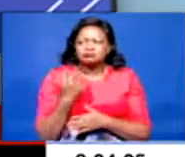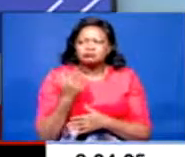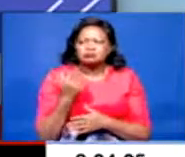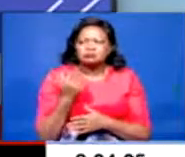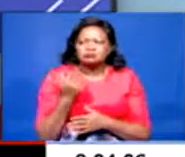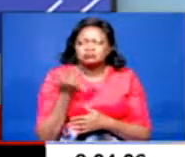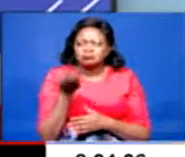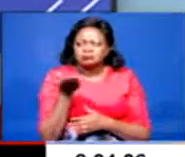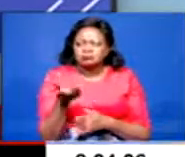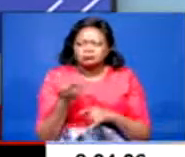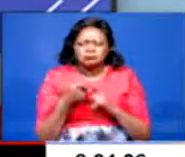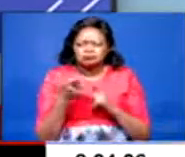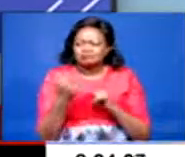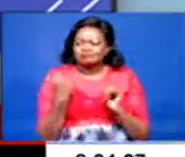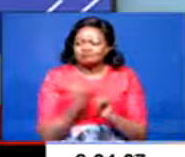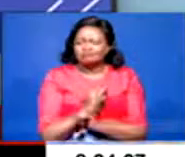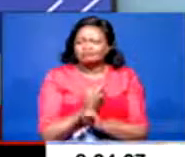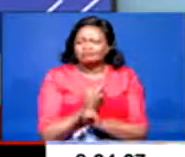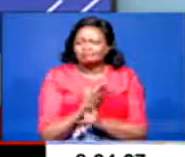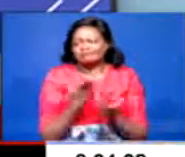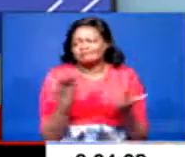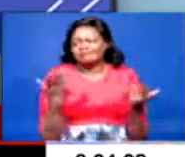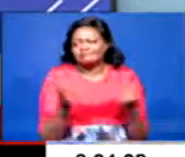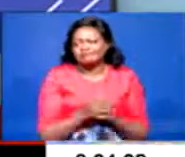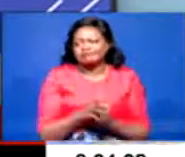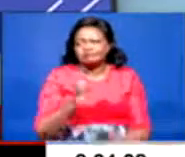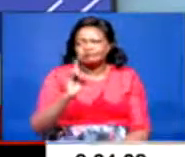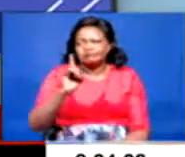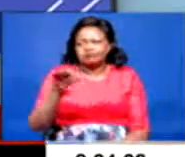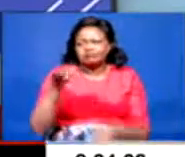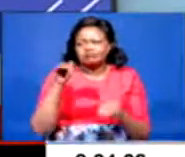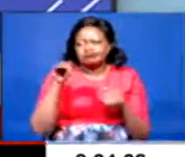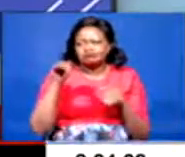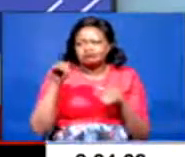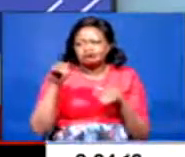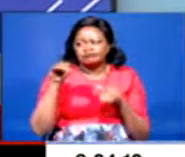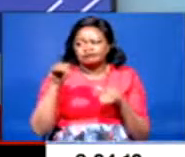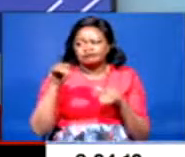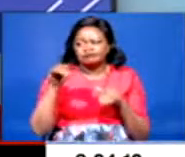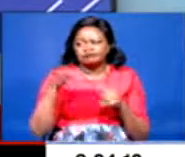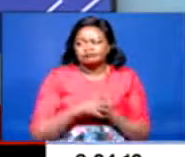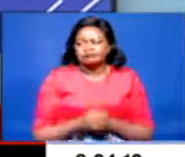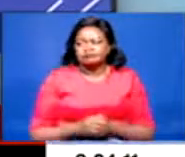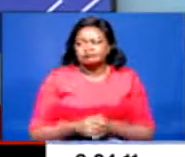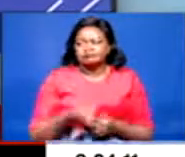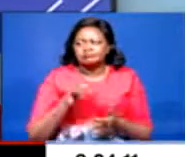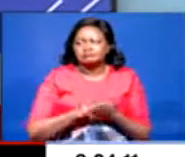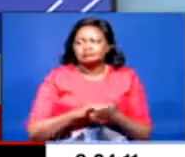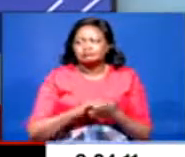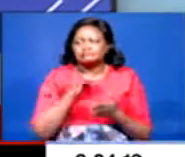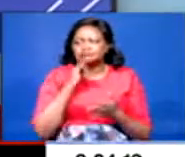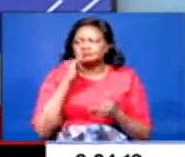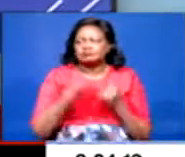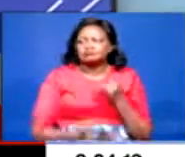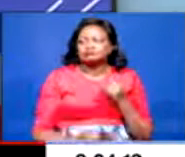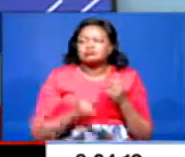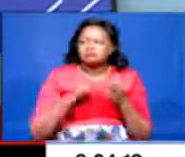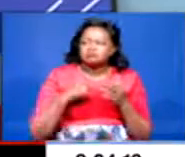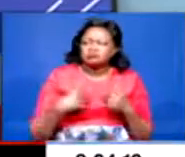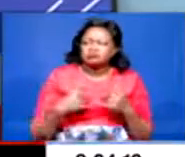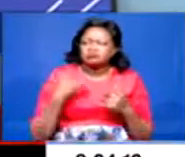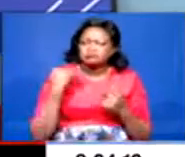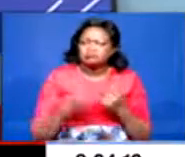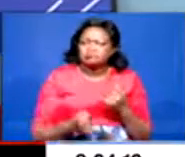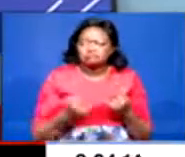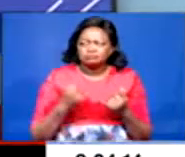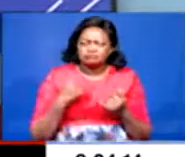this was what? This is not what they were. No, wait. Hey. That is not final. Whatever you have is not final. What we have is what